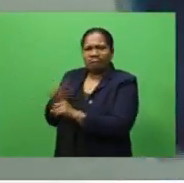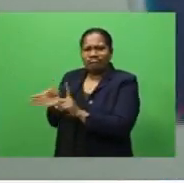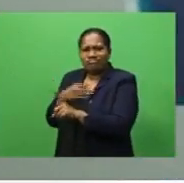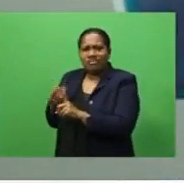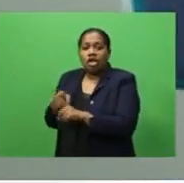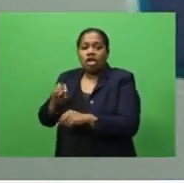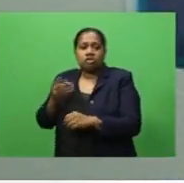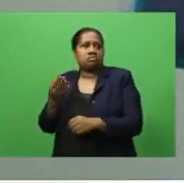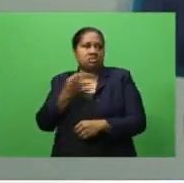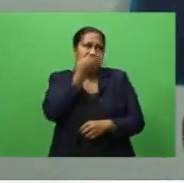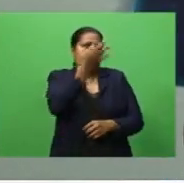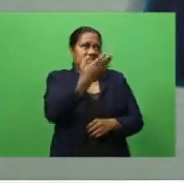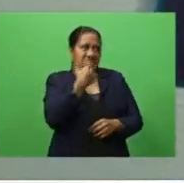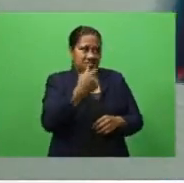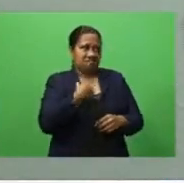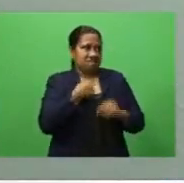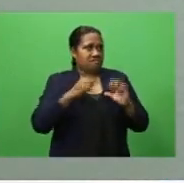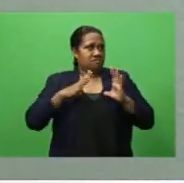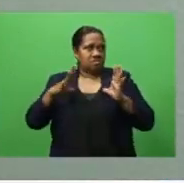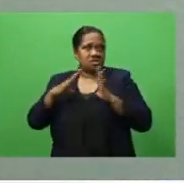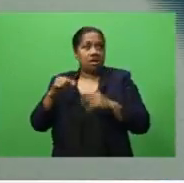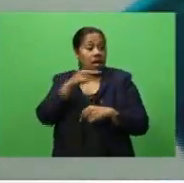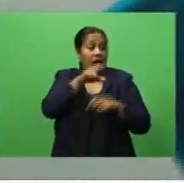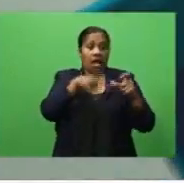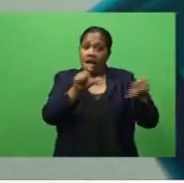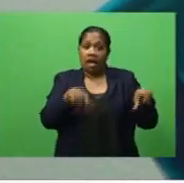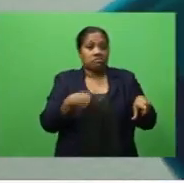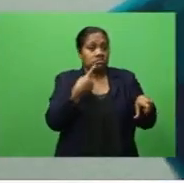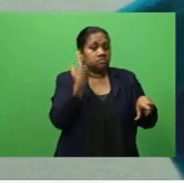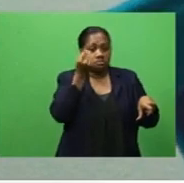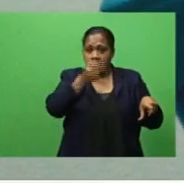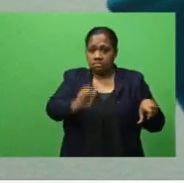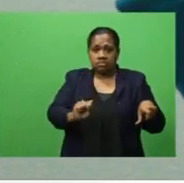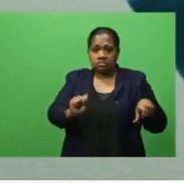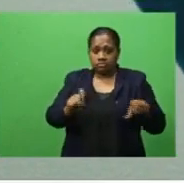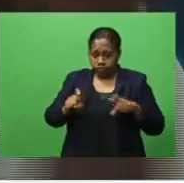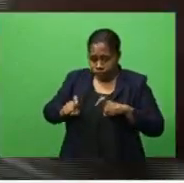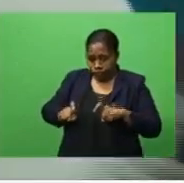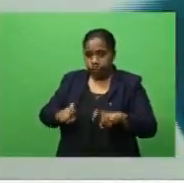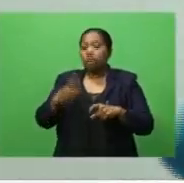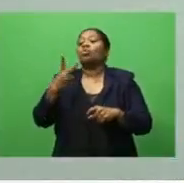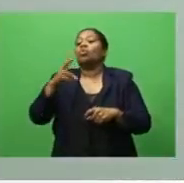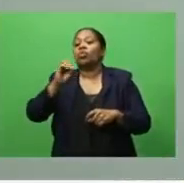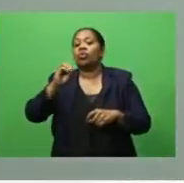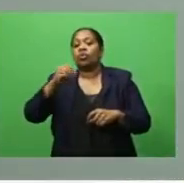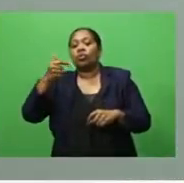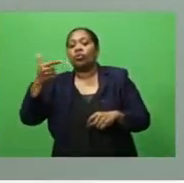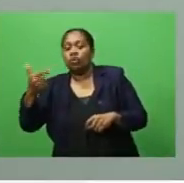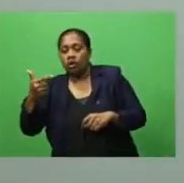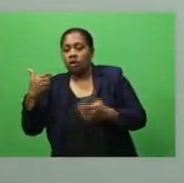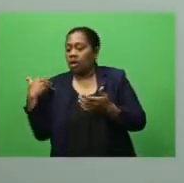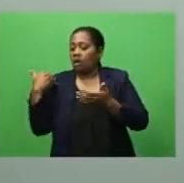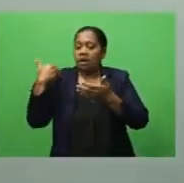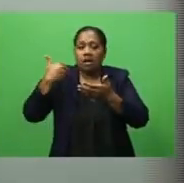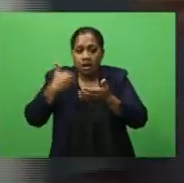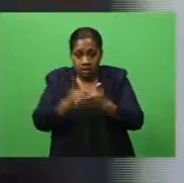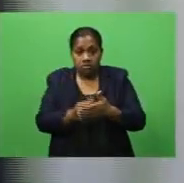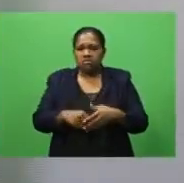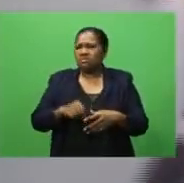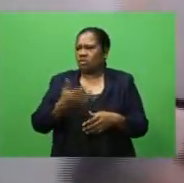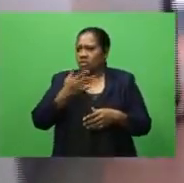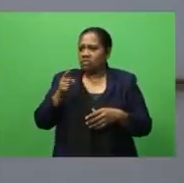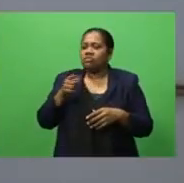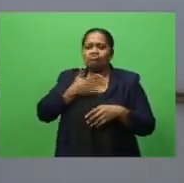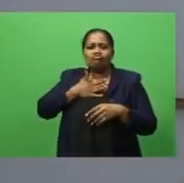bail, saying Dhuanilawa's convictions date back to 2007. The accused was instructed to get a private